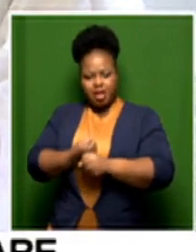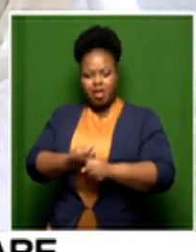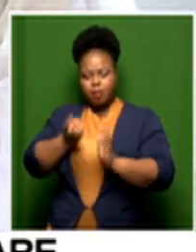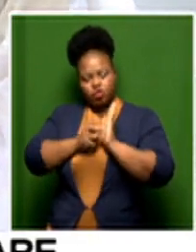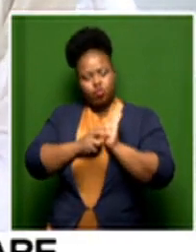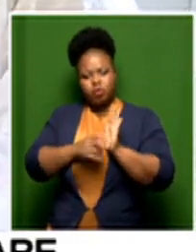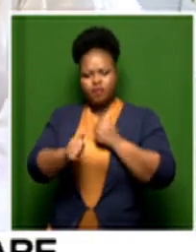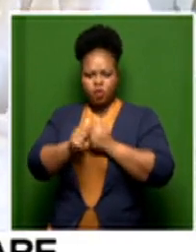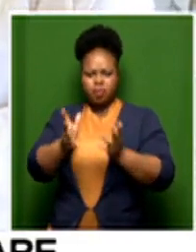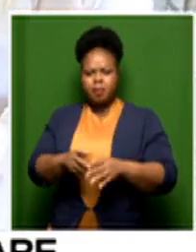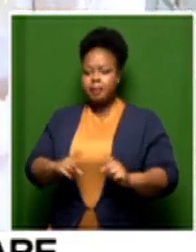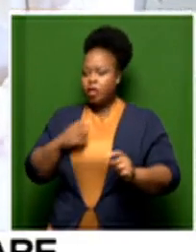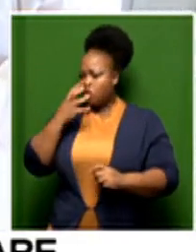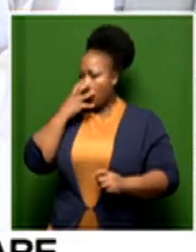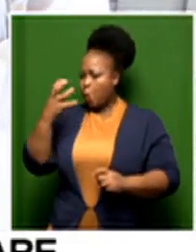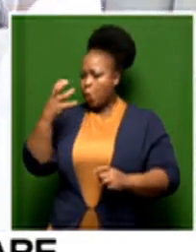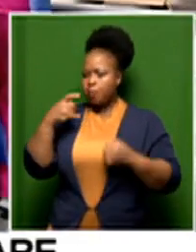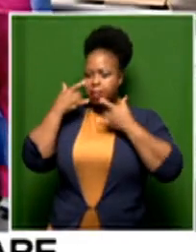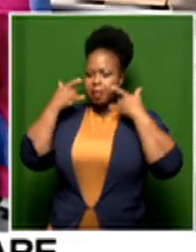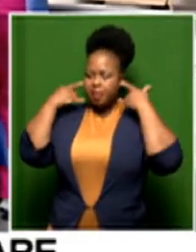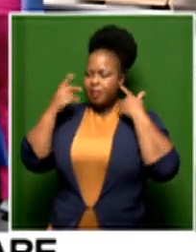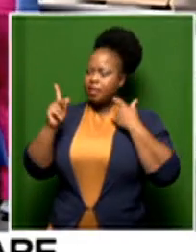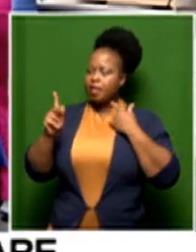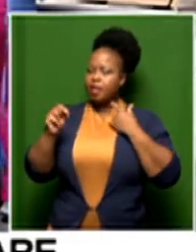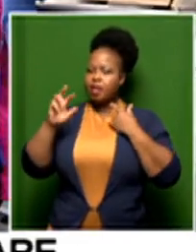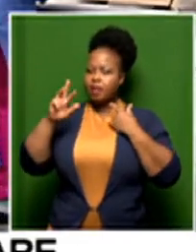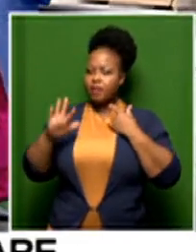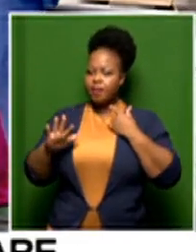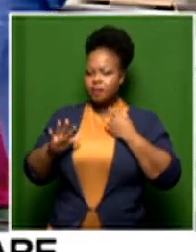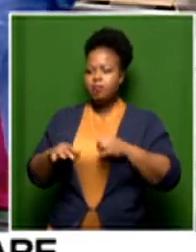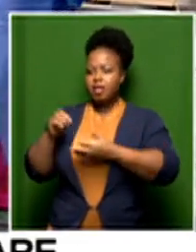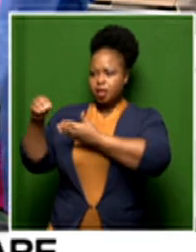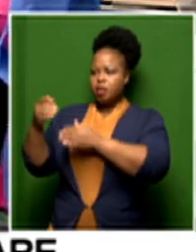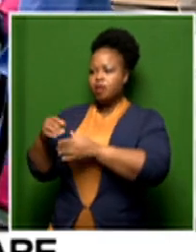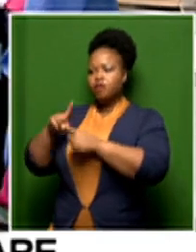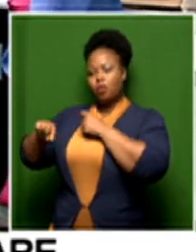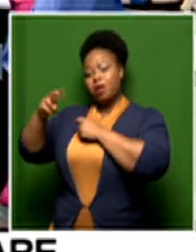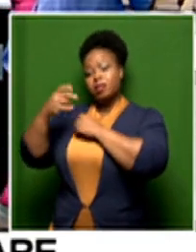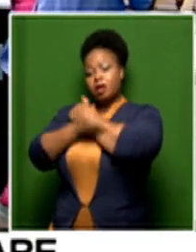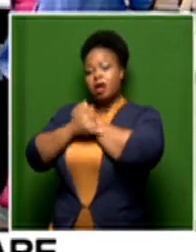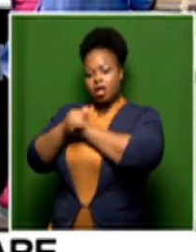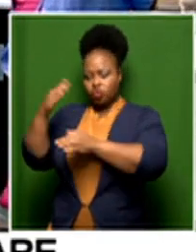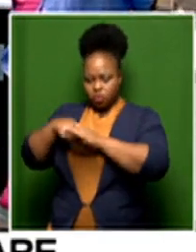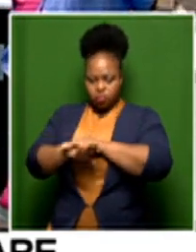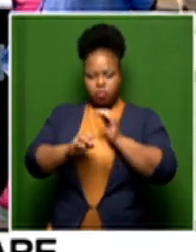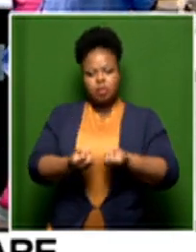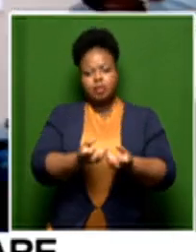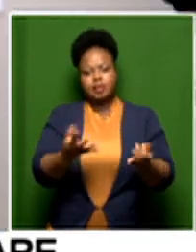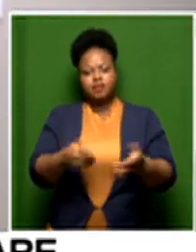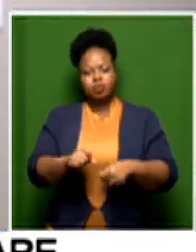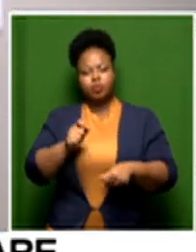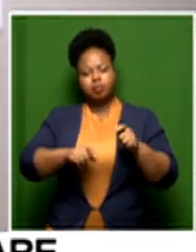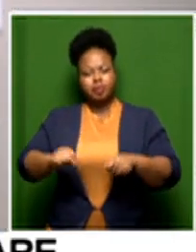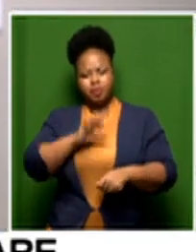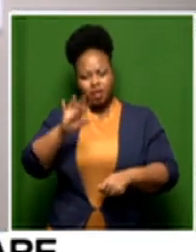terms of KN95, it's being imported into the country and then distributed. With the